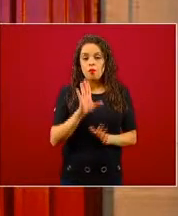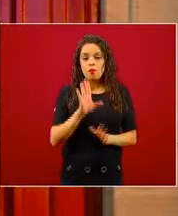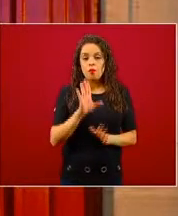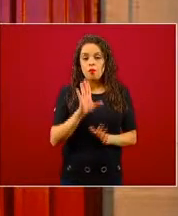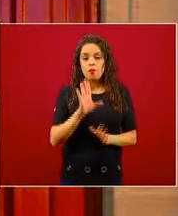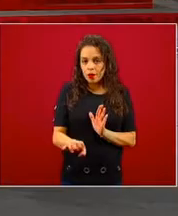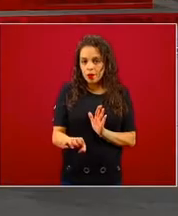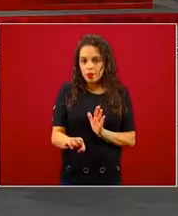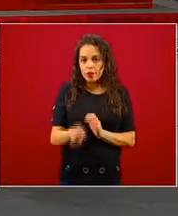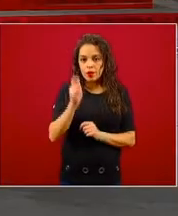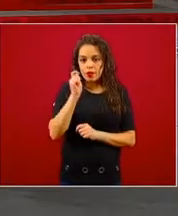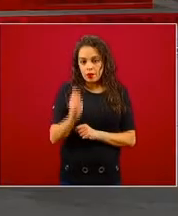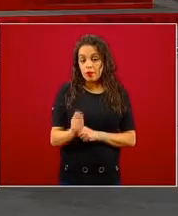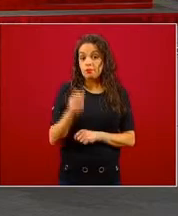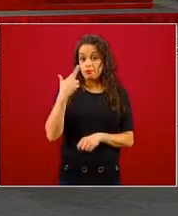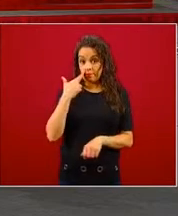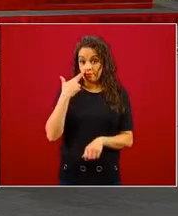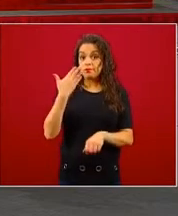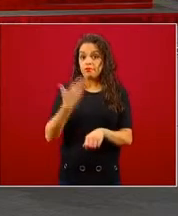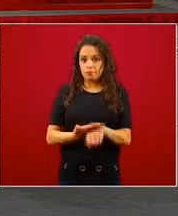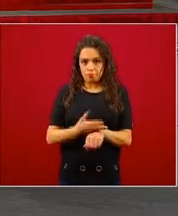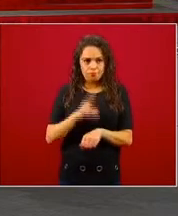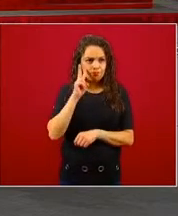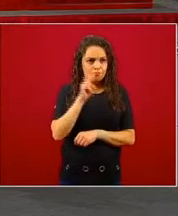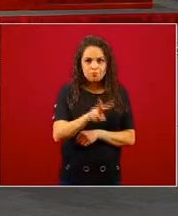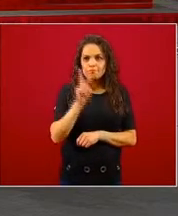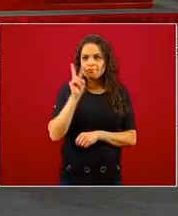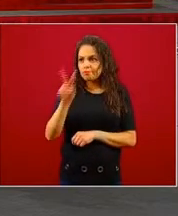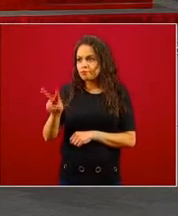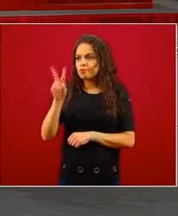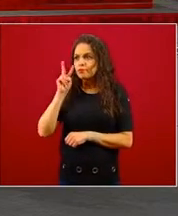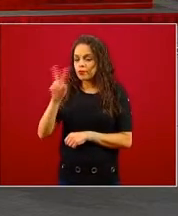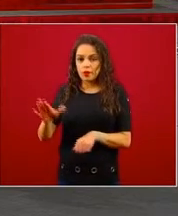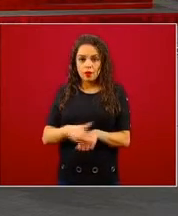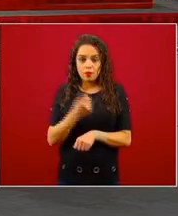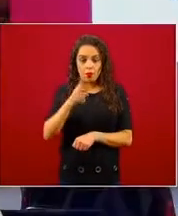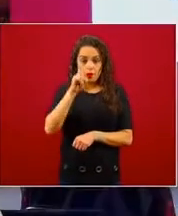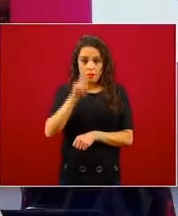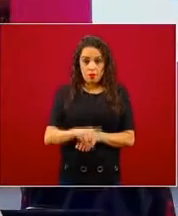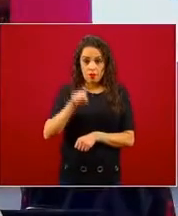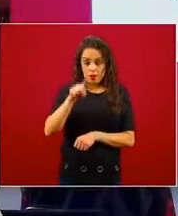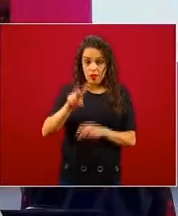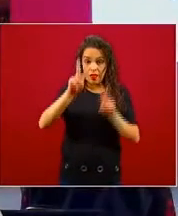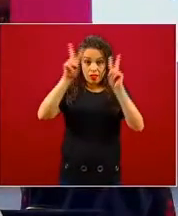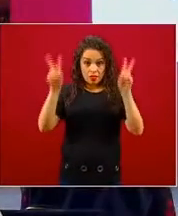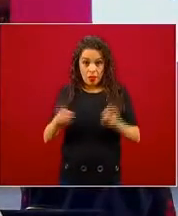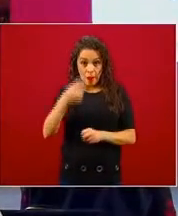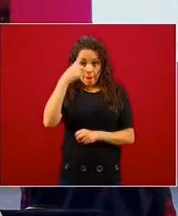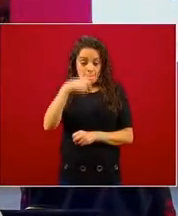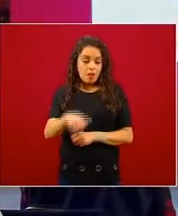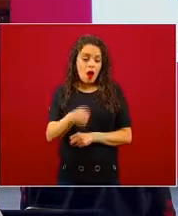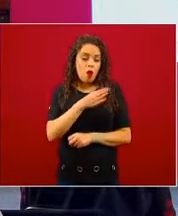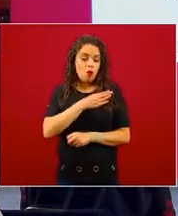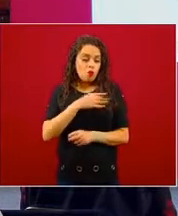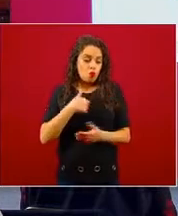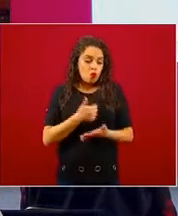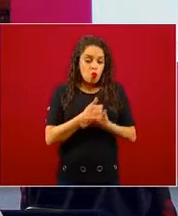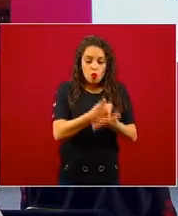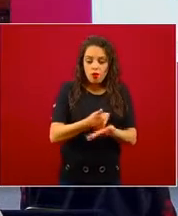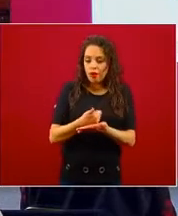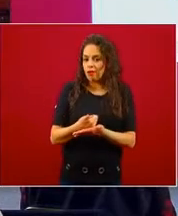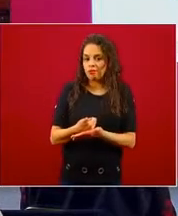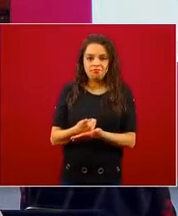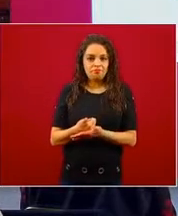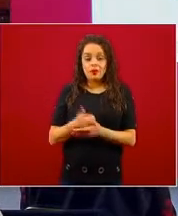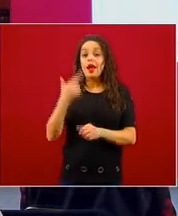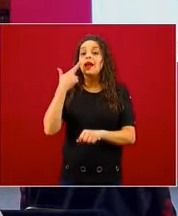Mexico. We've seen examples and actions of responsibility. As she said,